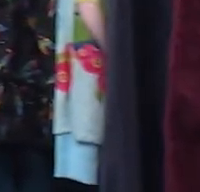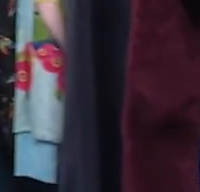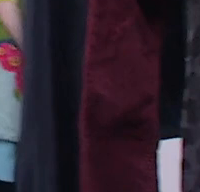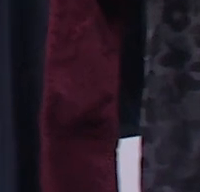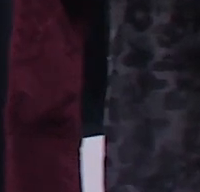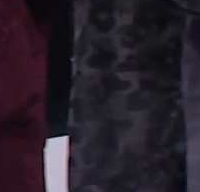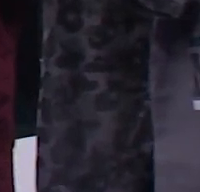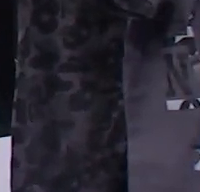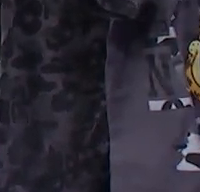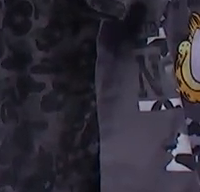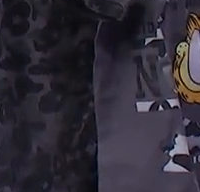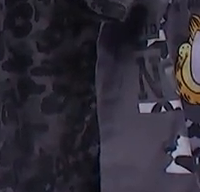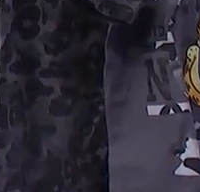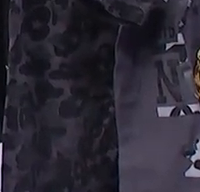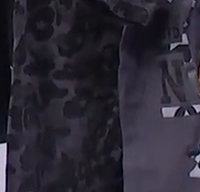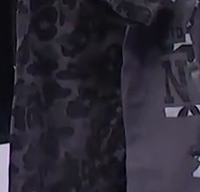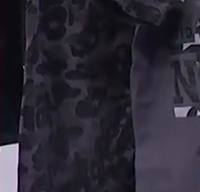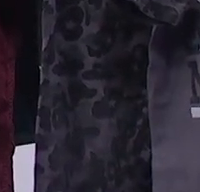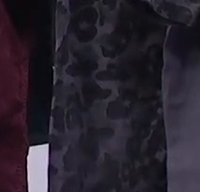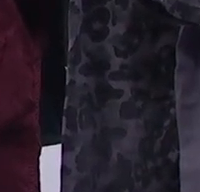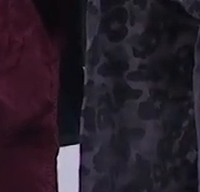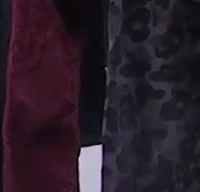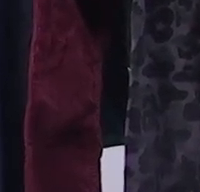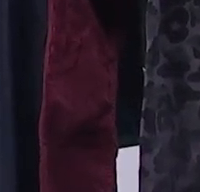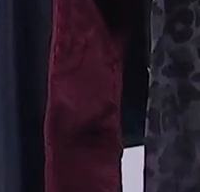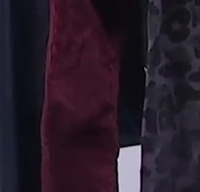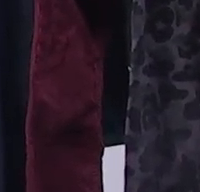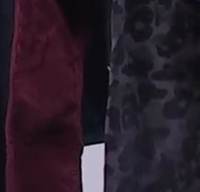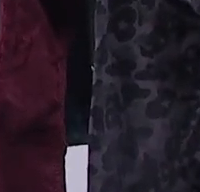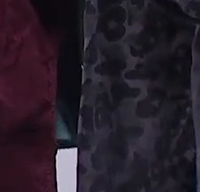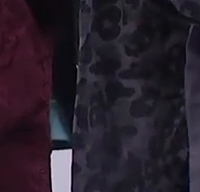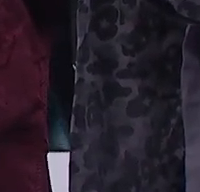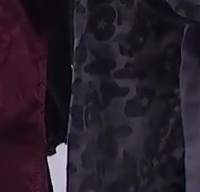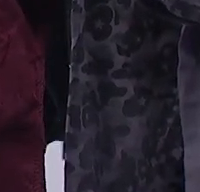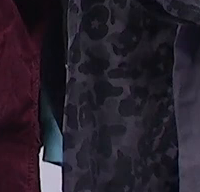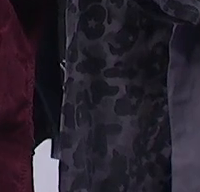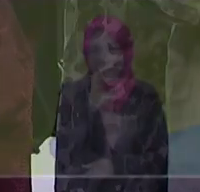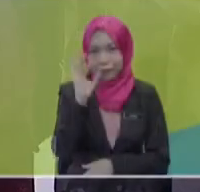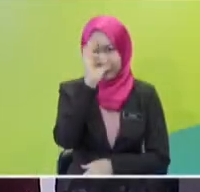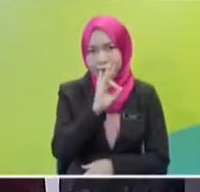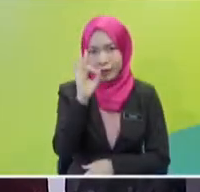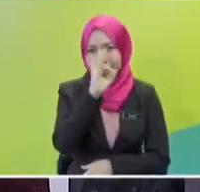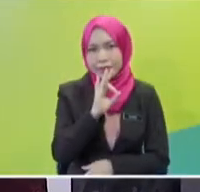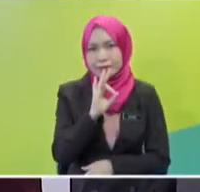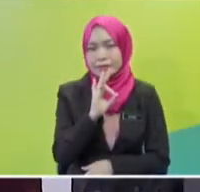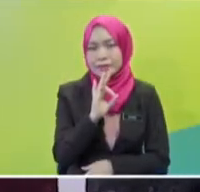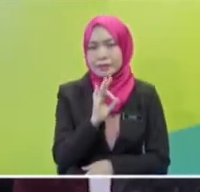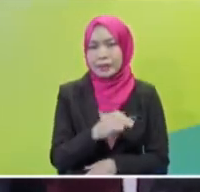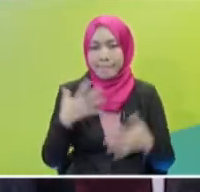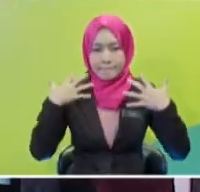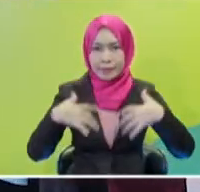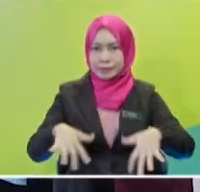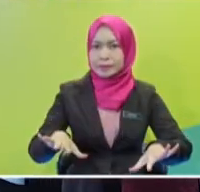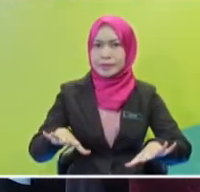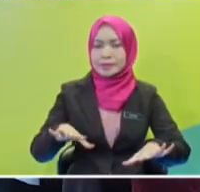Maybe I can find something good here for my daughter. Maybe this one.